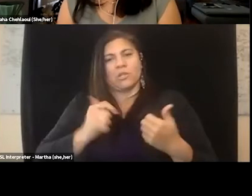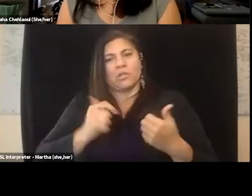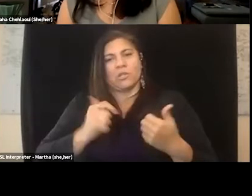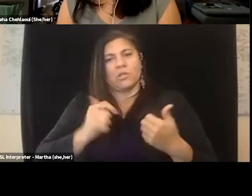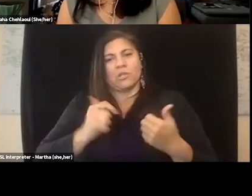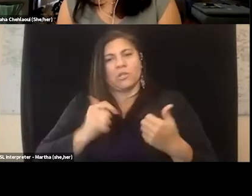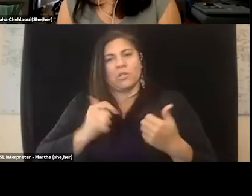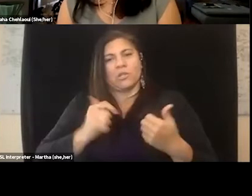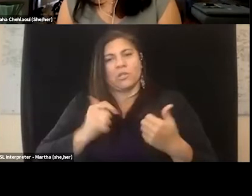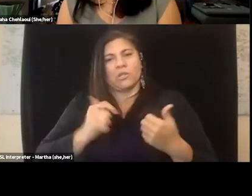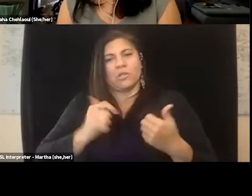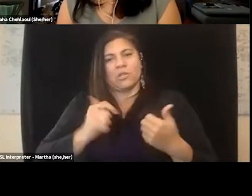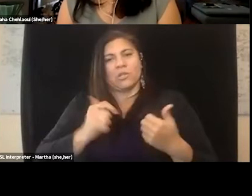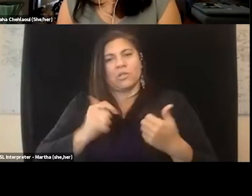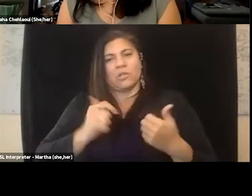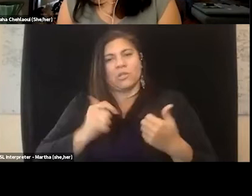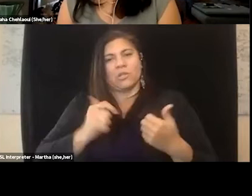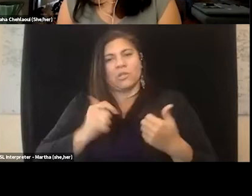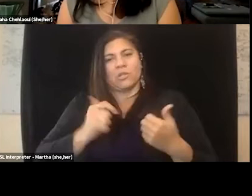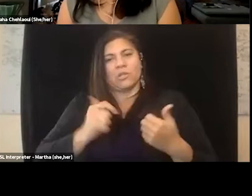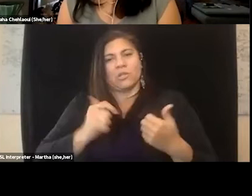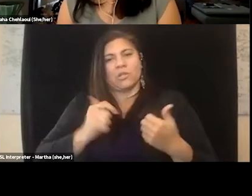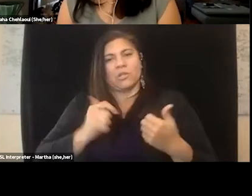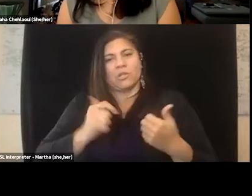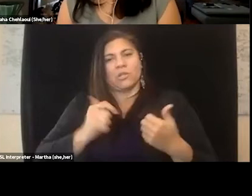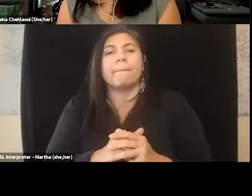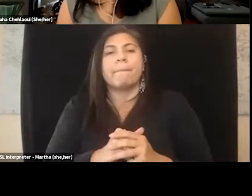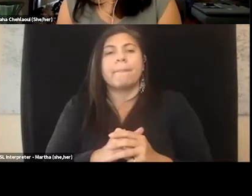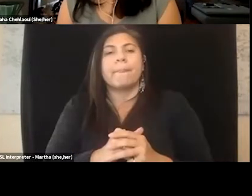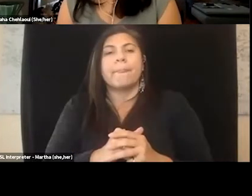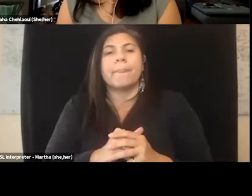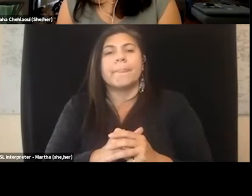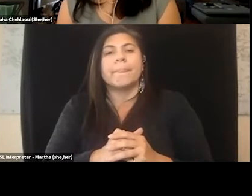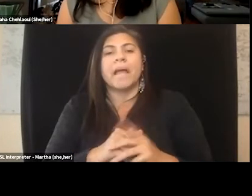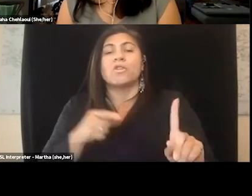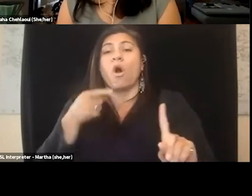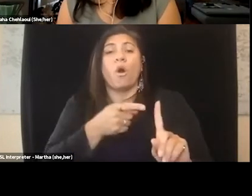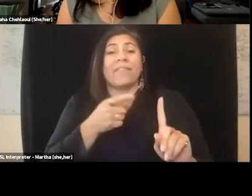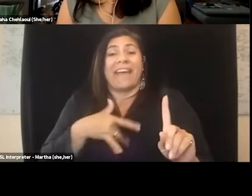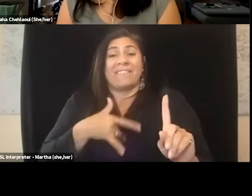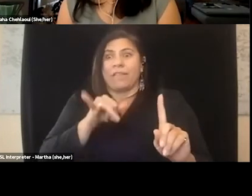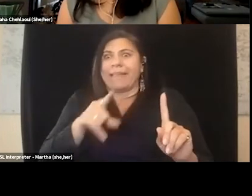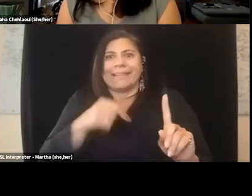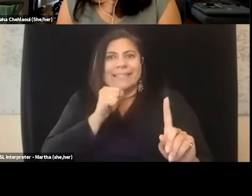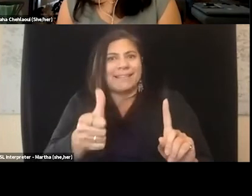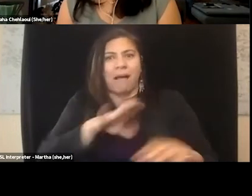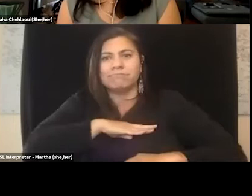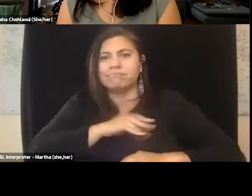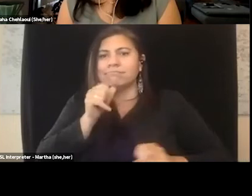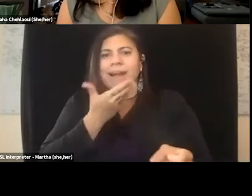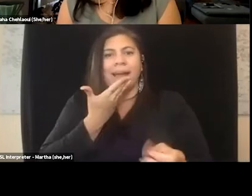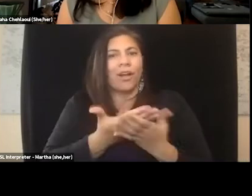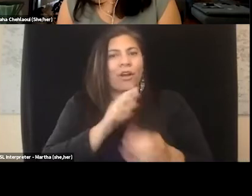people and say, no, we're 0.3% in the Writers Guild. This is not good enough. There needs to be more writers. We need more writers writing stories about the Middle East. It